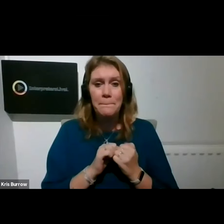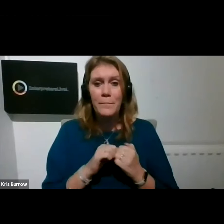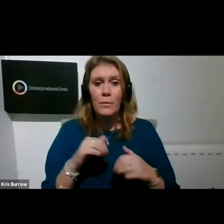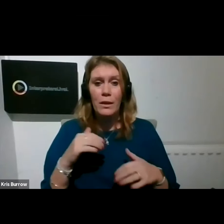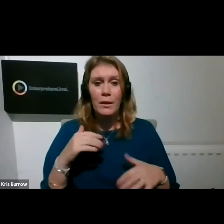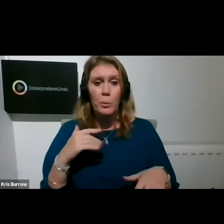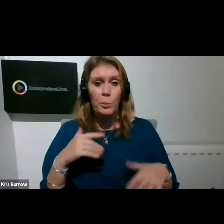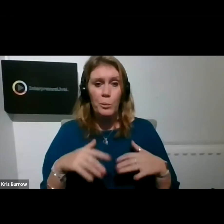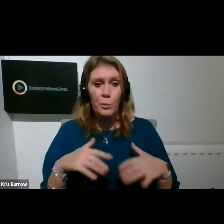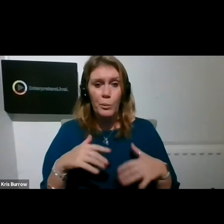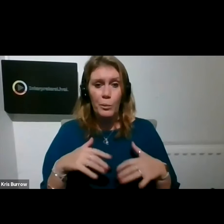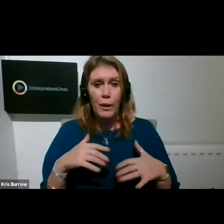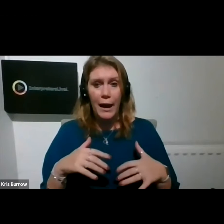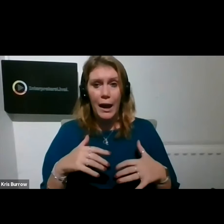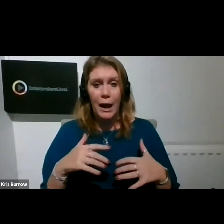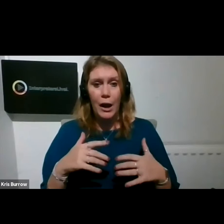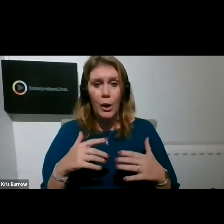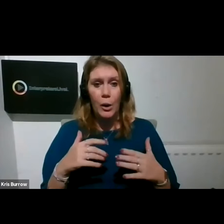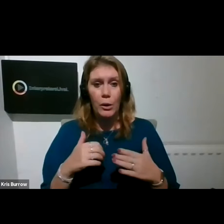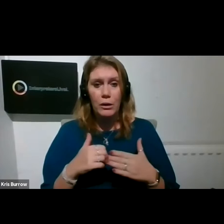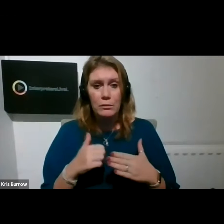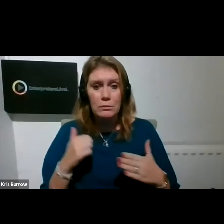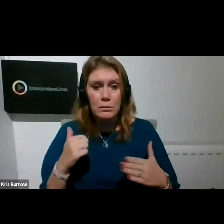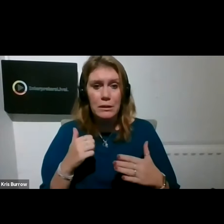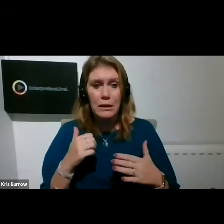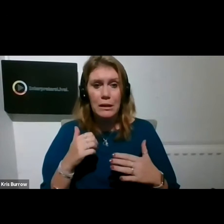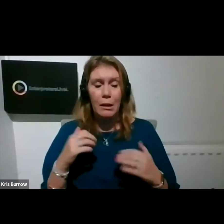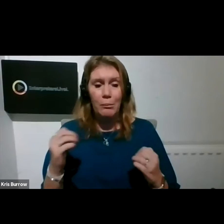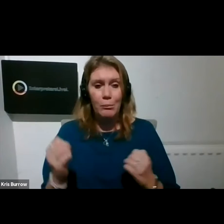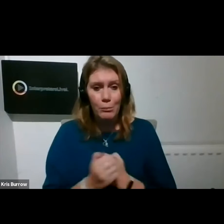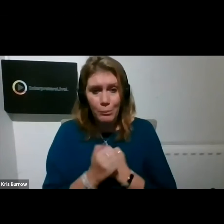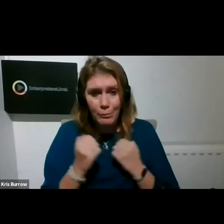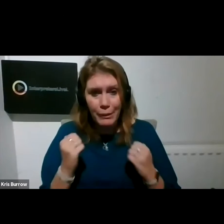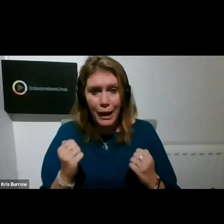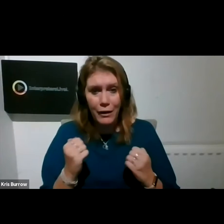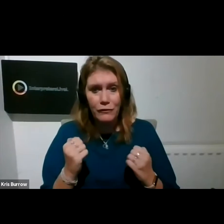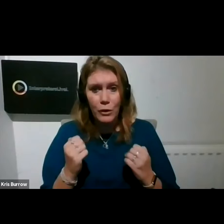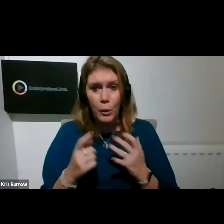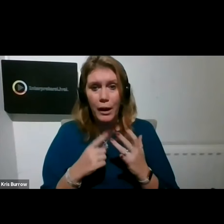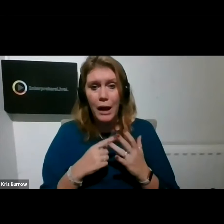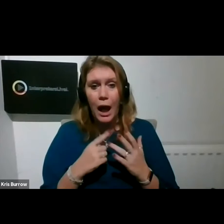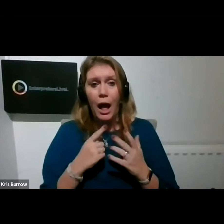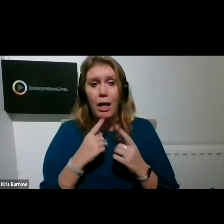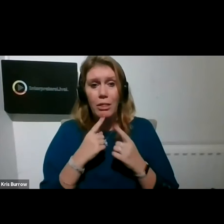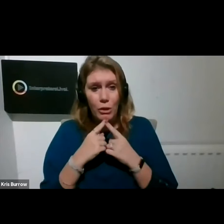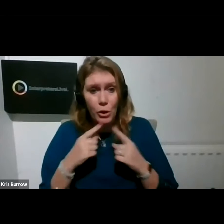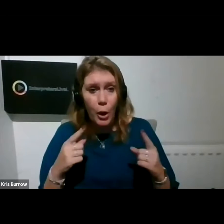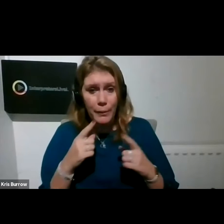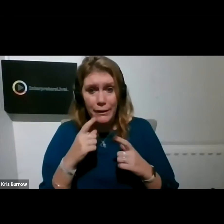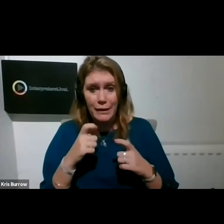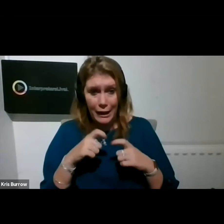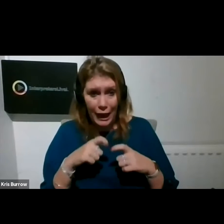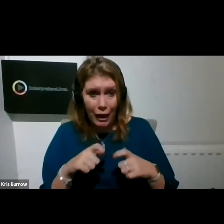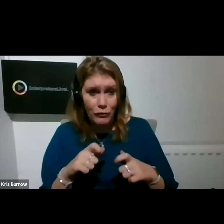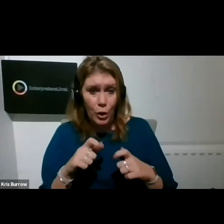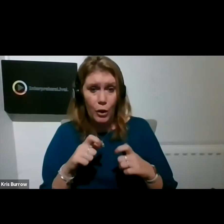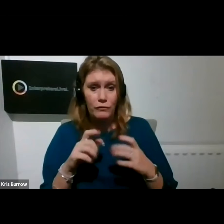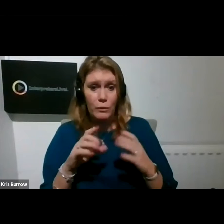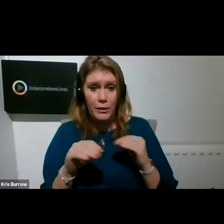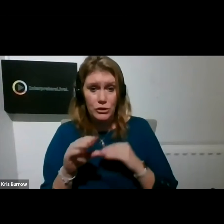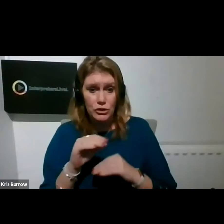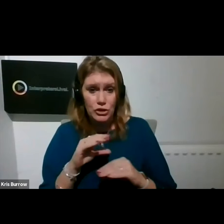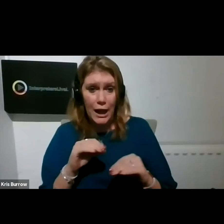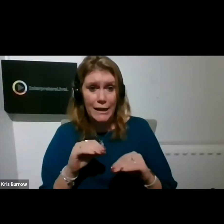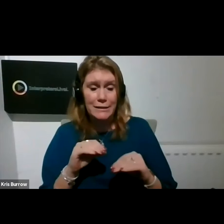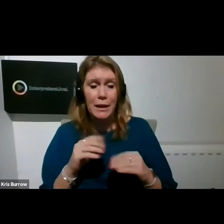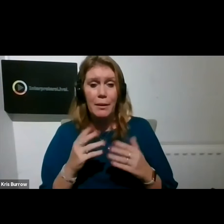amazing, extremely powerful, and other comments which will keep reading in from the chat. But now,